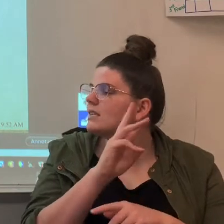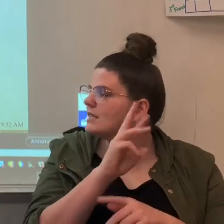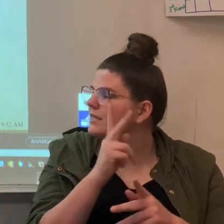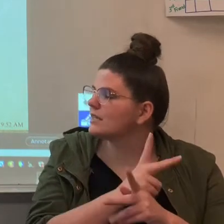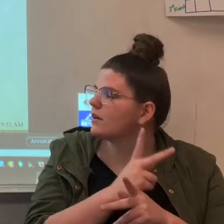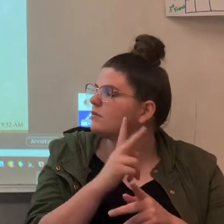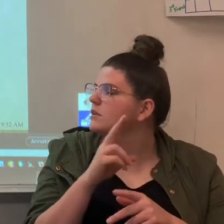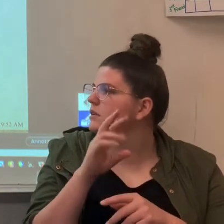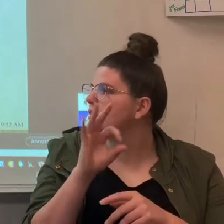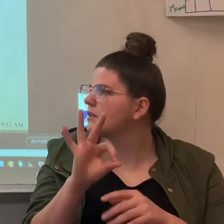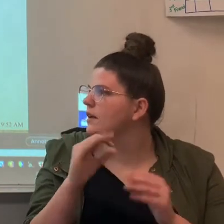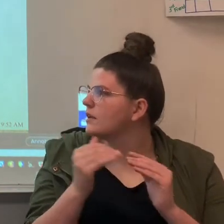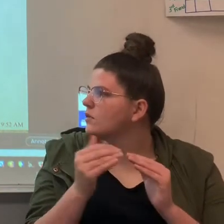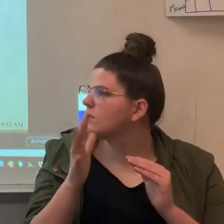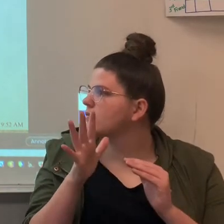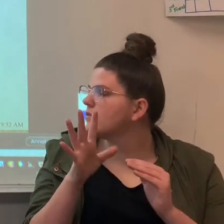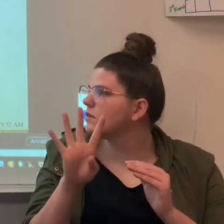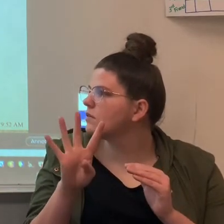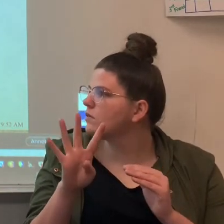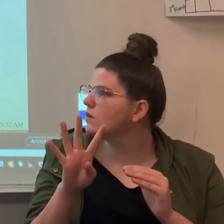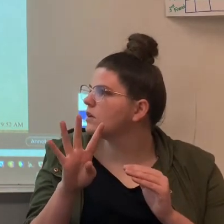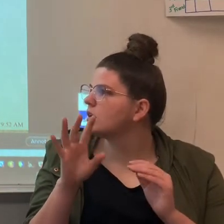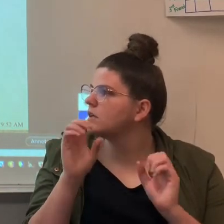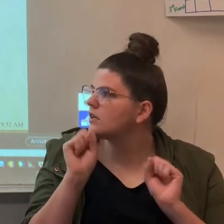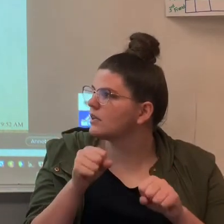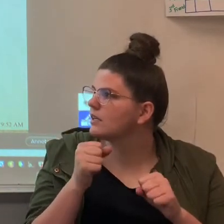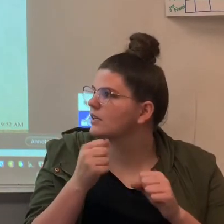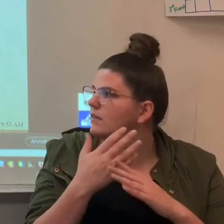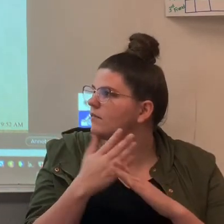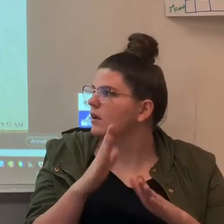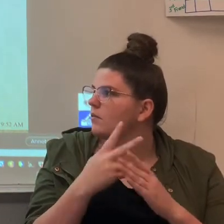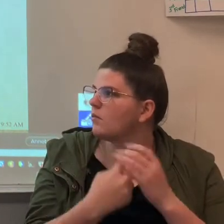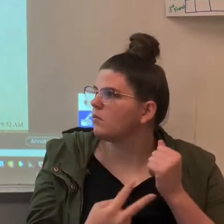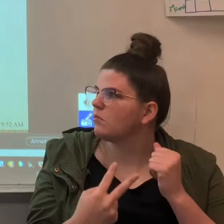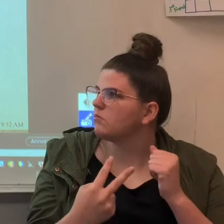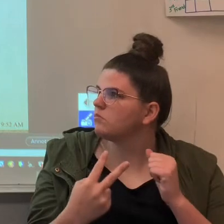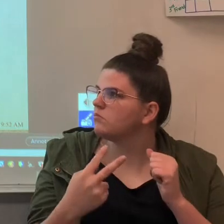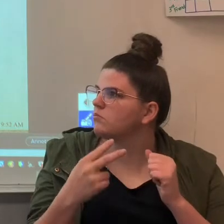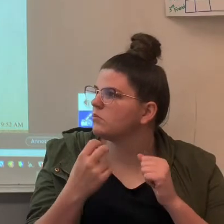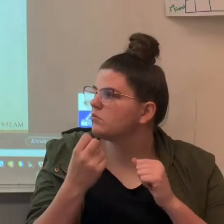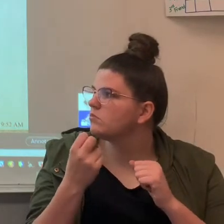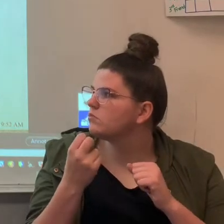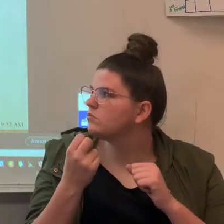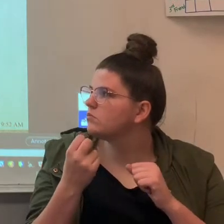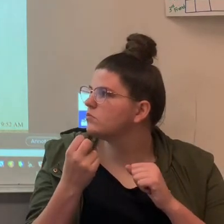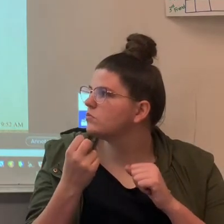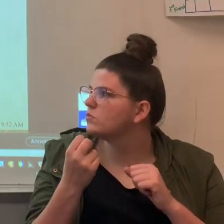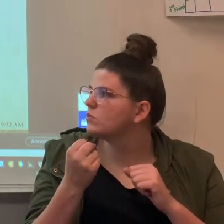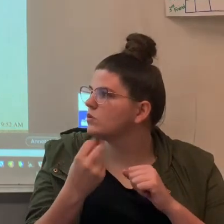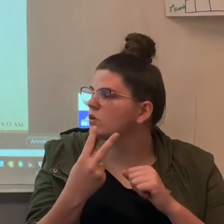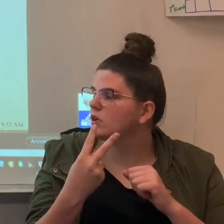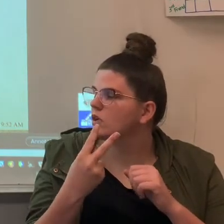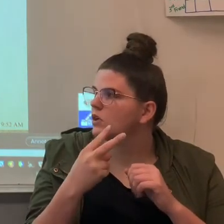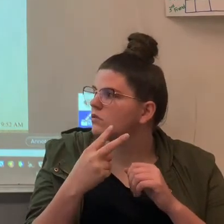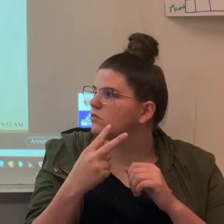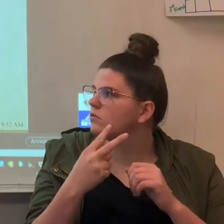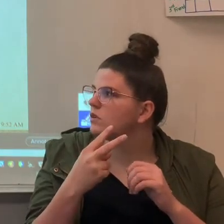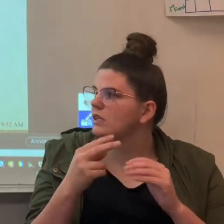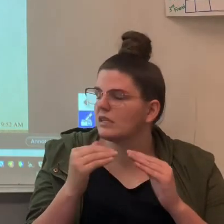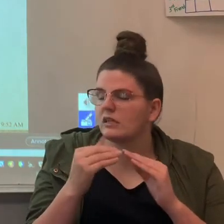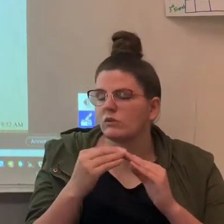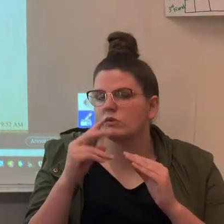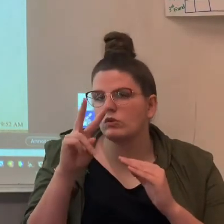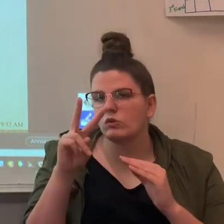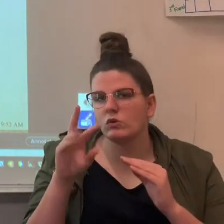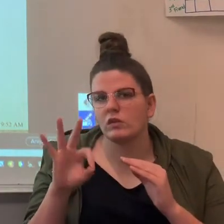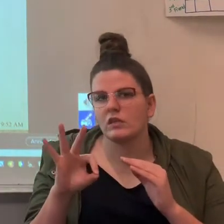I could divide both of them by 12, and I would end up with 2/9. So the only one that is equivalent is number A, which actually